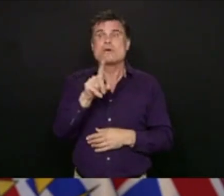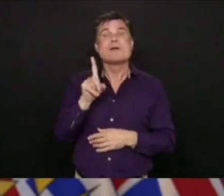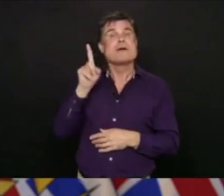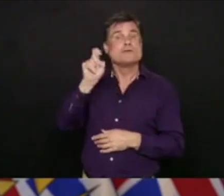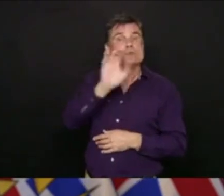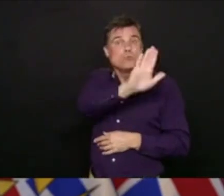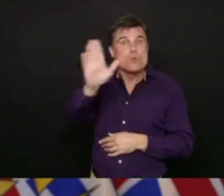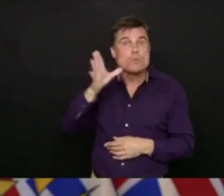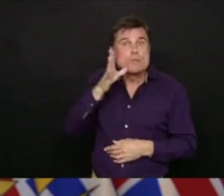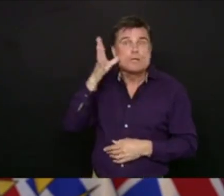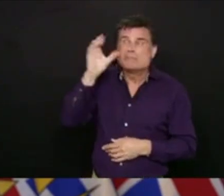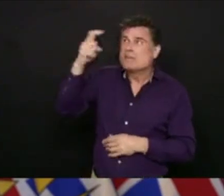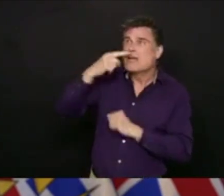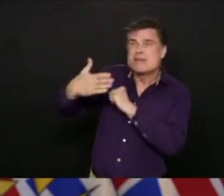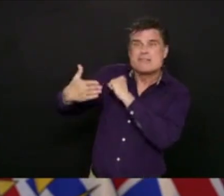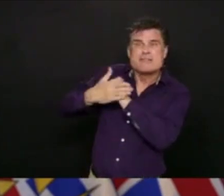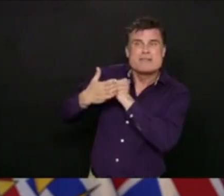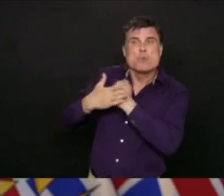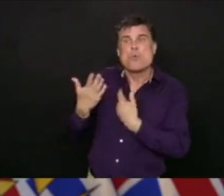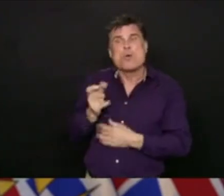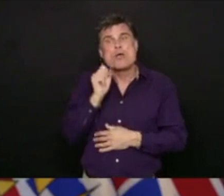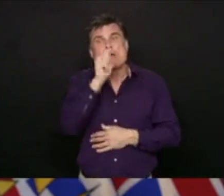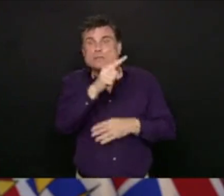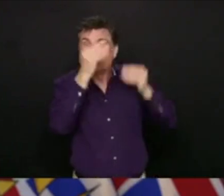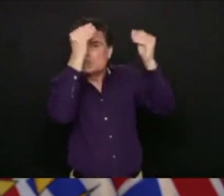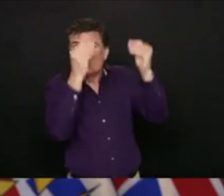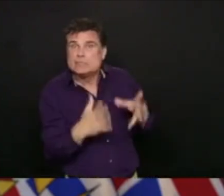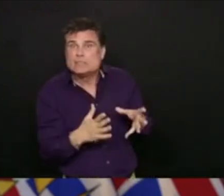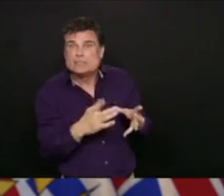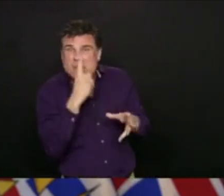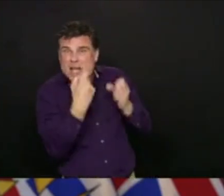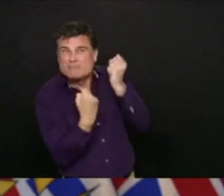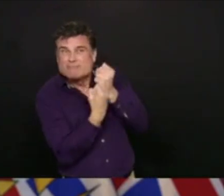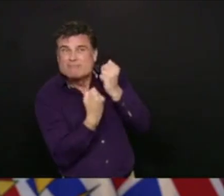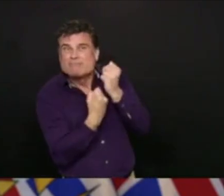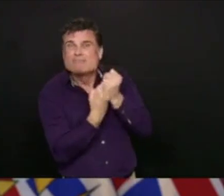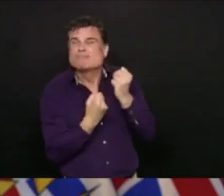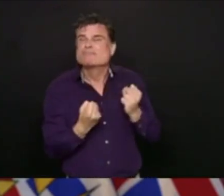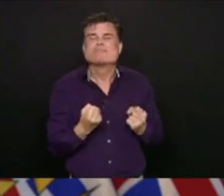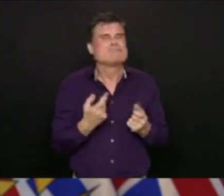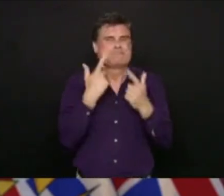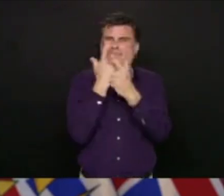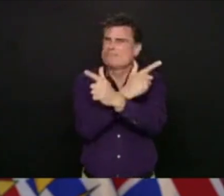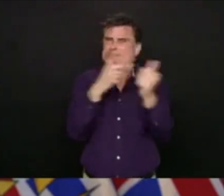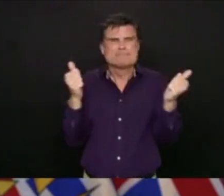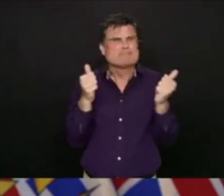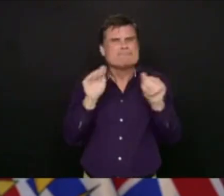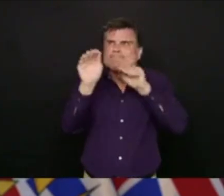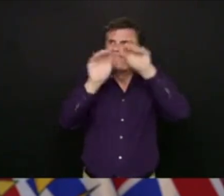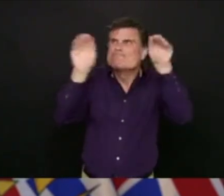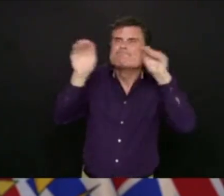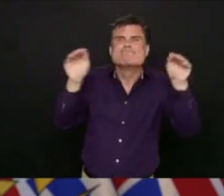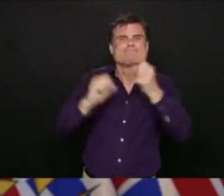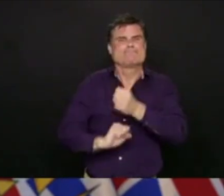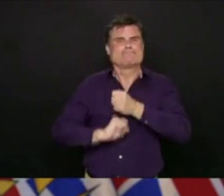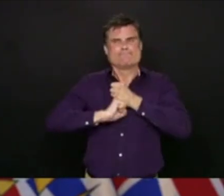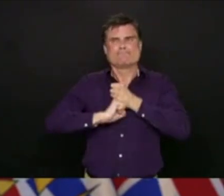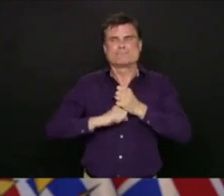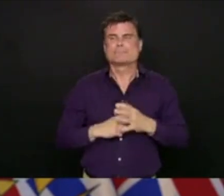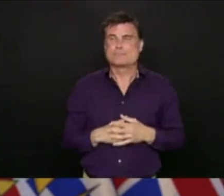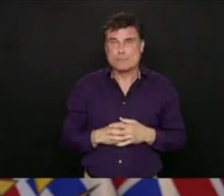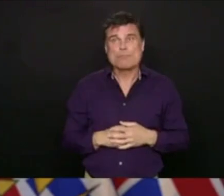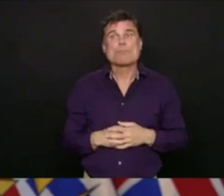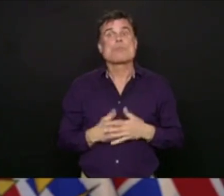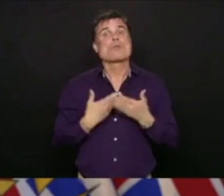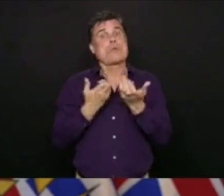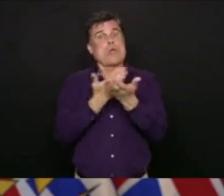We want children here across the province to continue learning, but there's many different ways of learning, and your teachers are